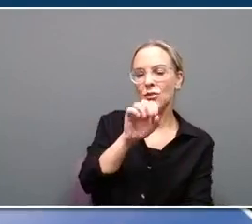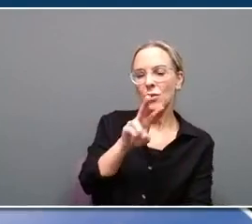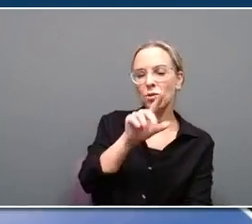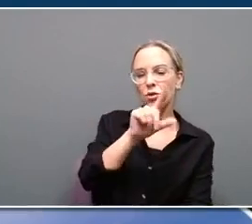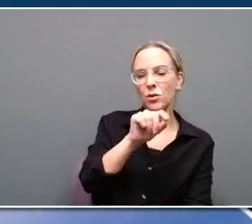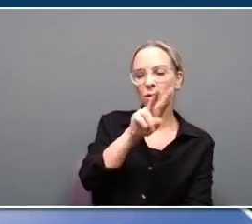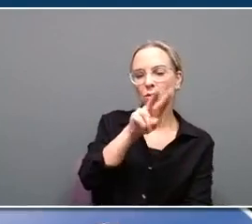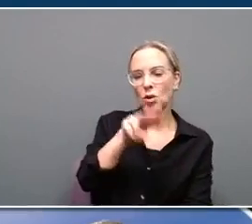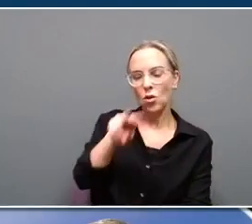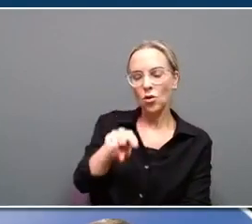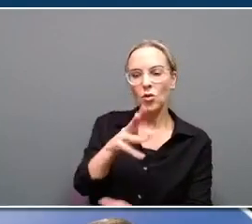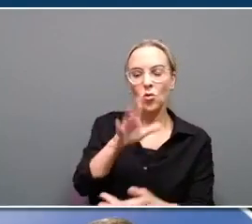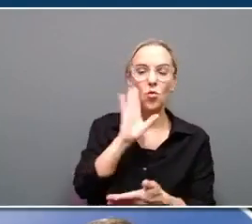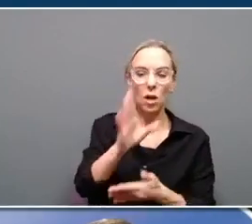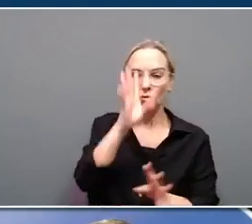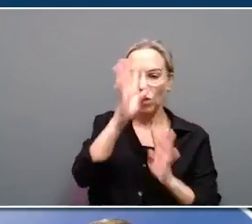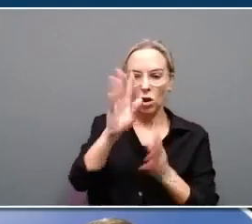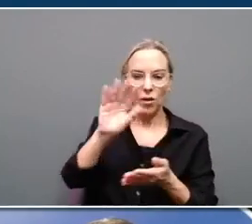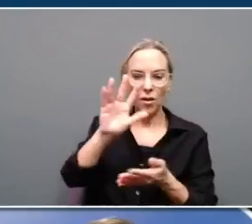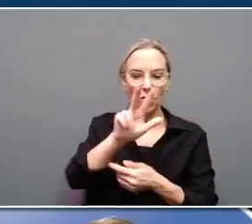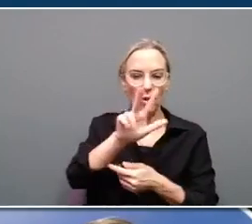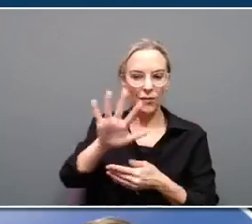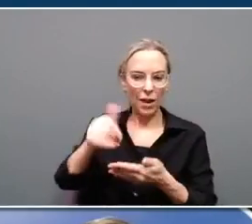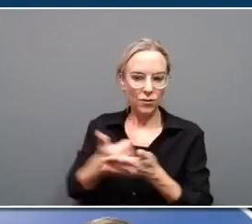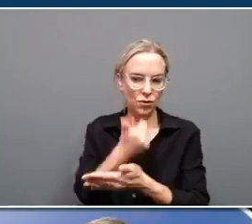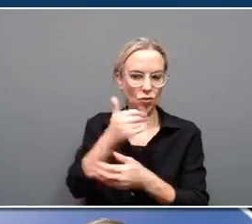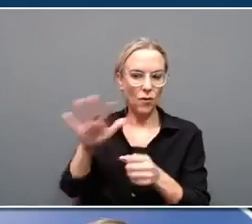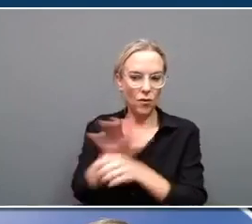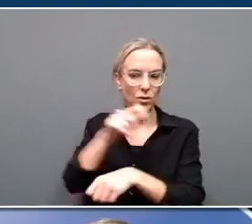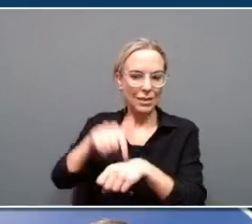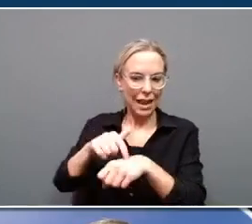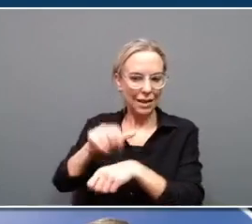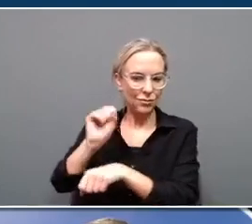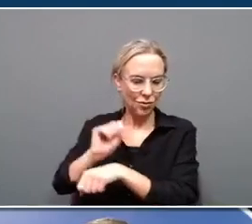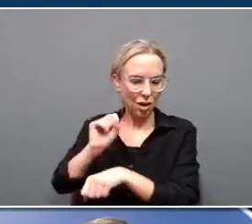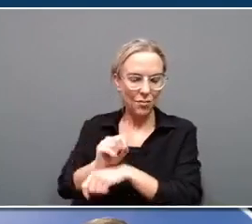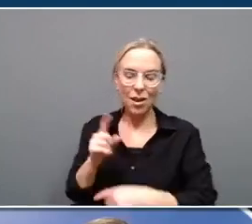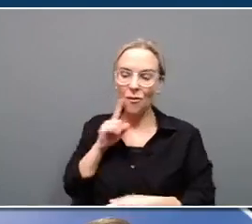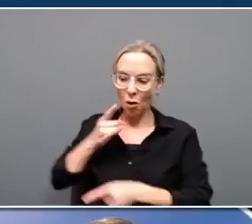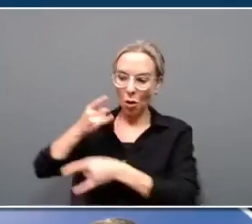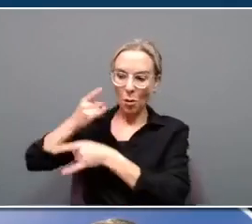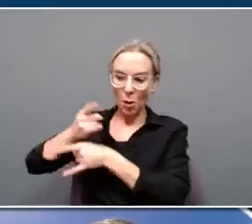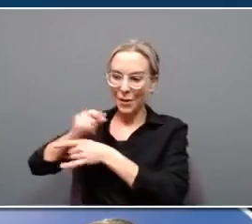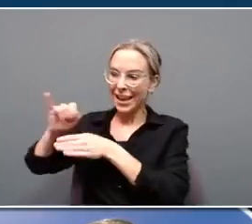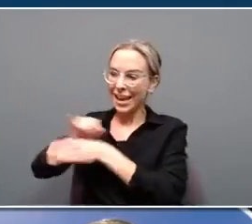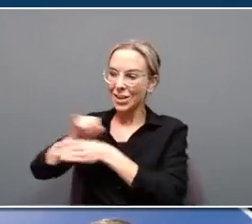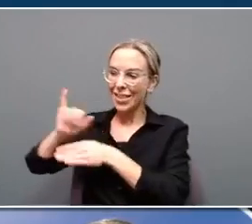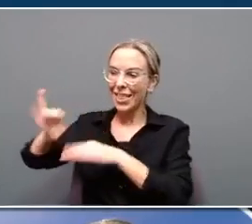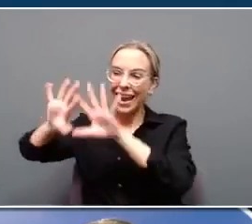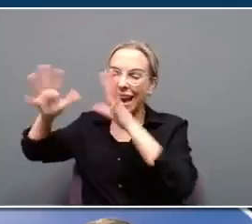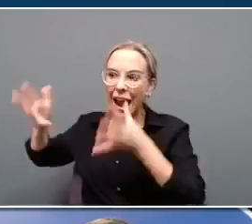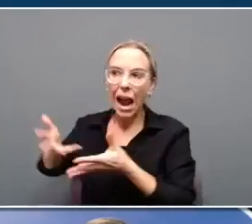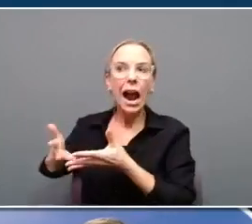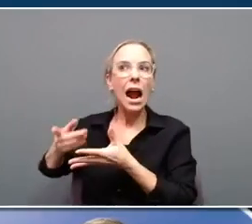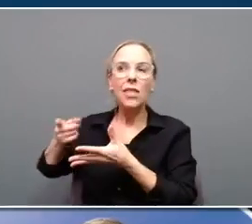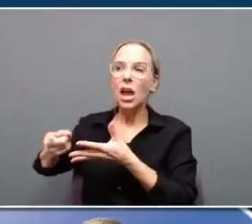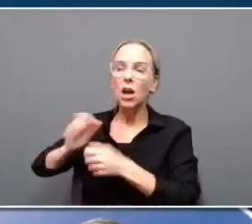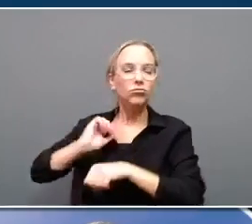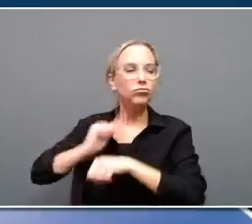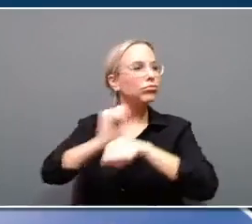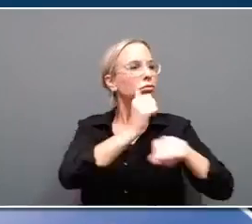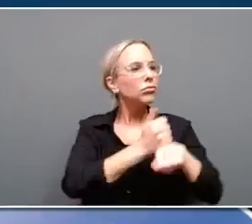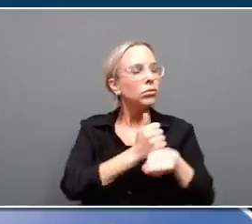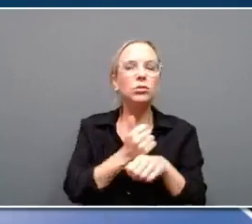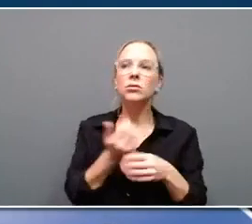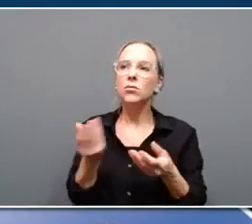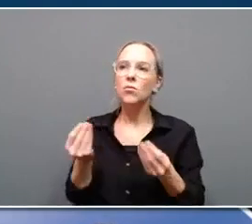full-time jobs. Coming off a historic year for bourbon in 2022, with more investment than ever before, with more